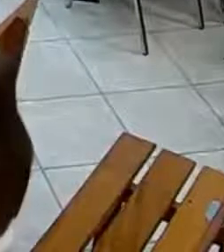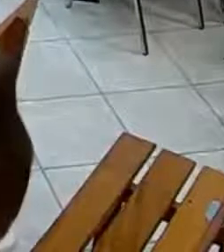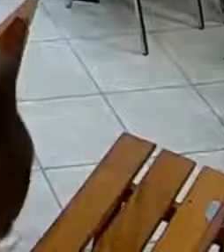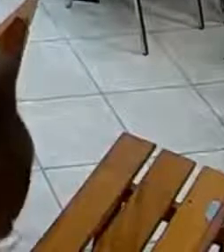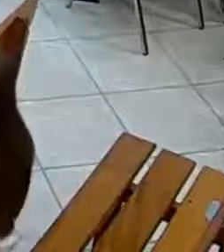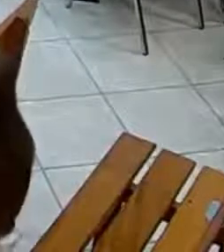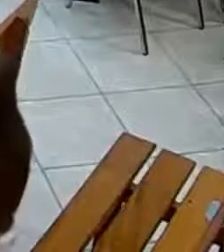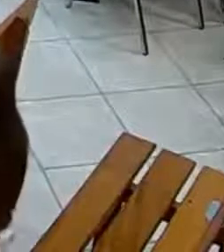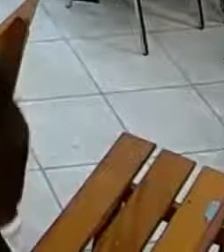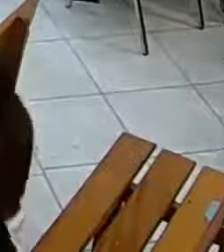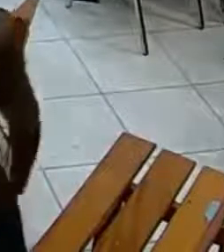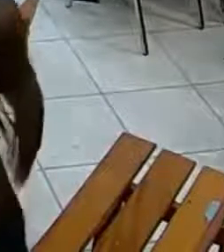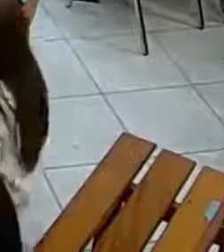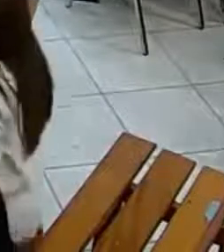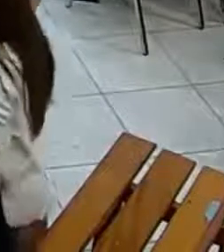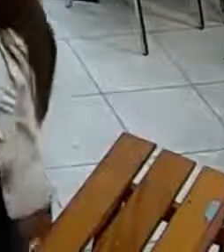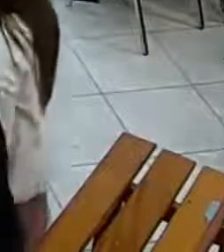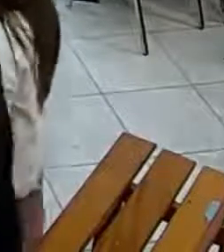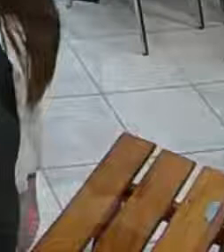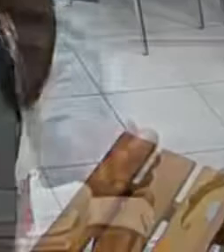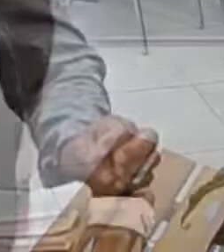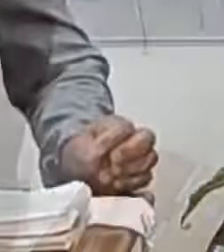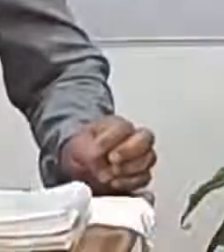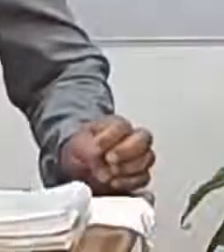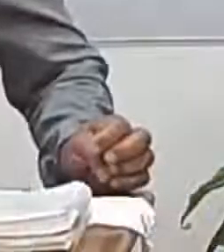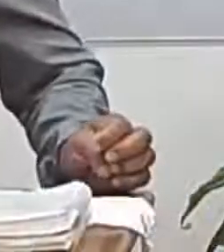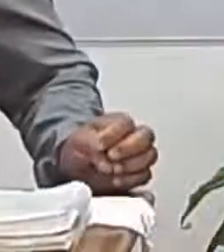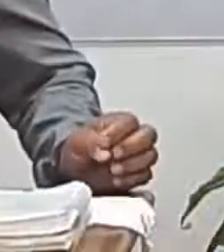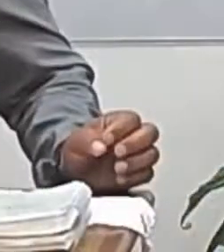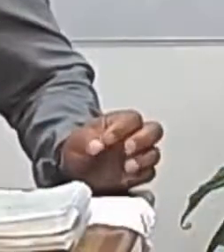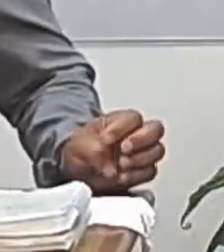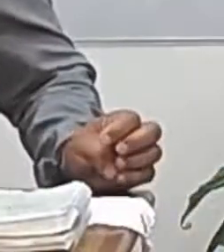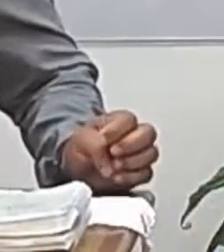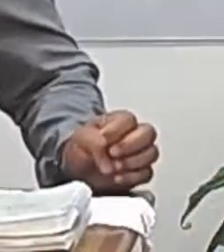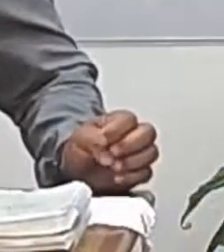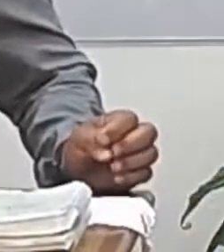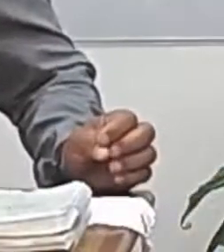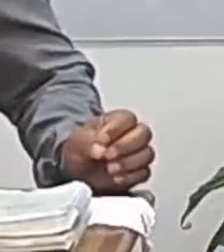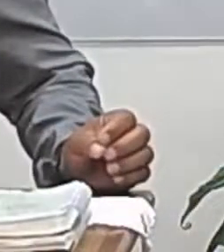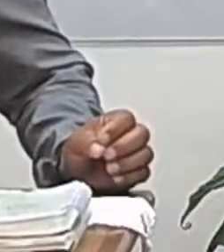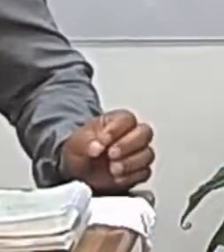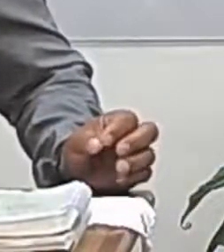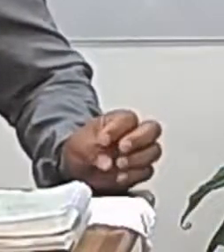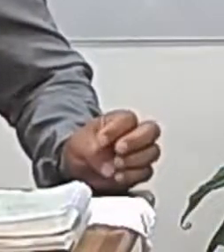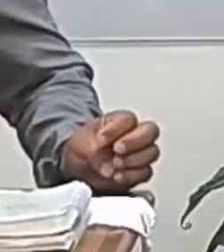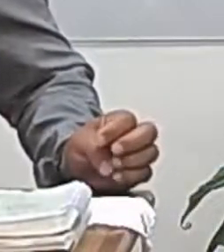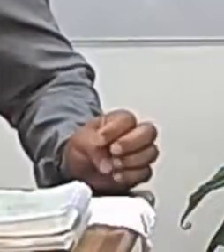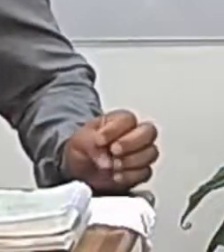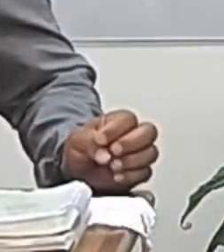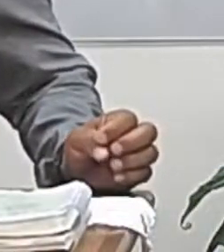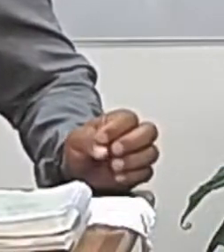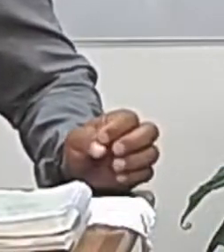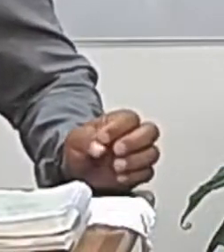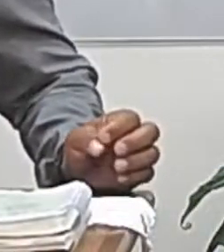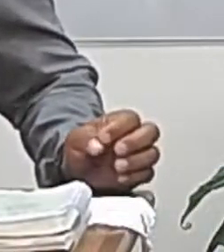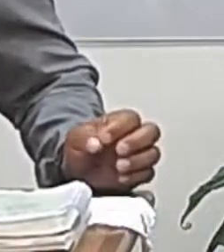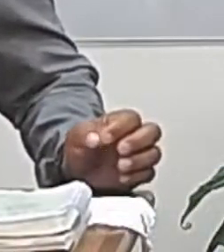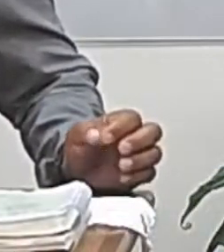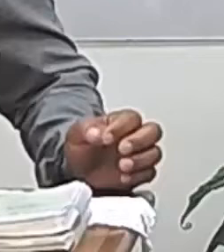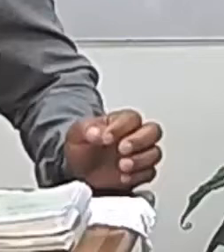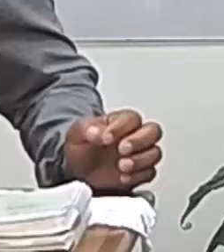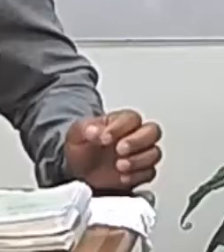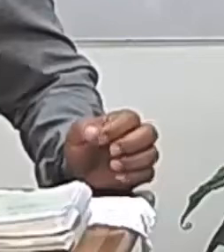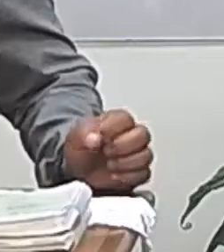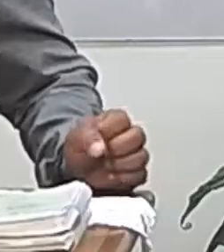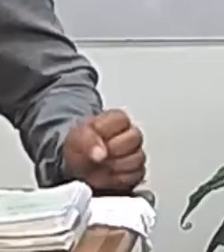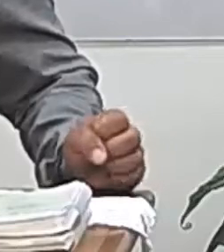I want to say the wonderful grace of our Lord, Savior Jesus Christ, the love of God, our eternal Father, and the sweet and tender consolation of the Holy Spirit be with the people of